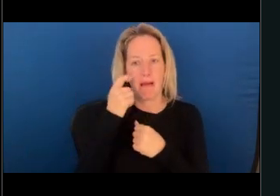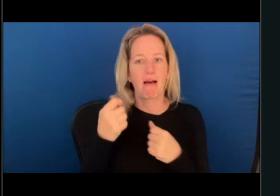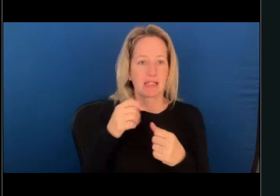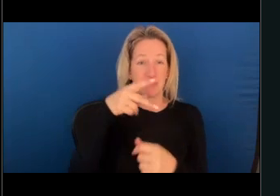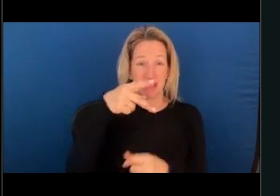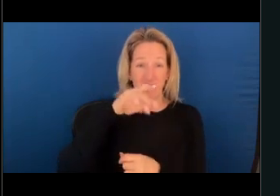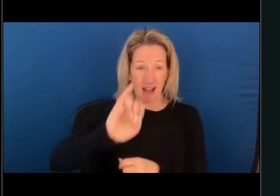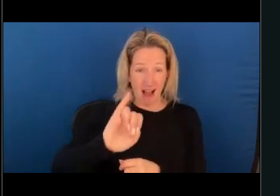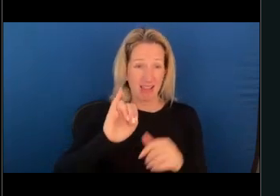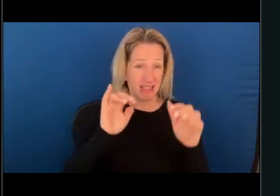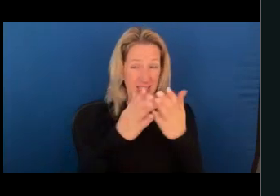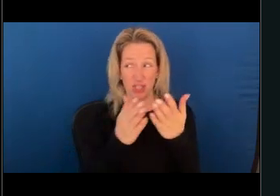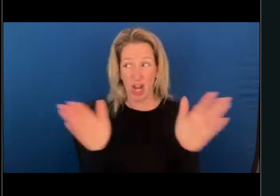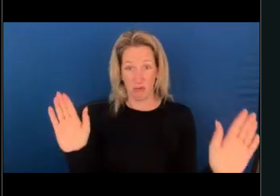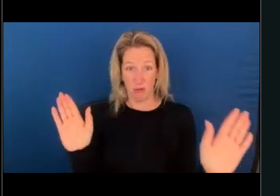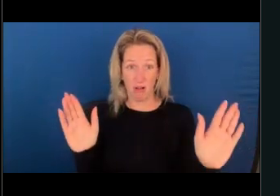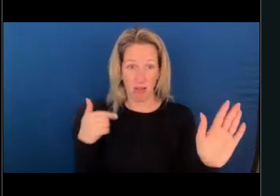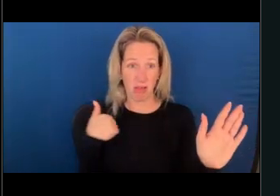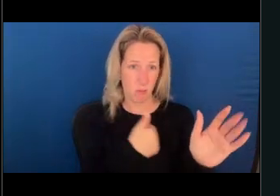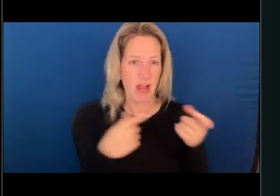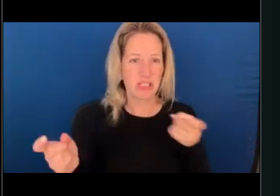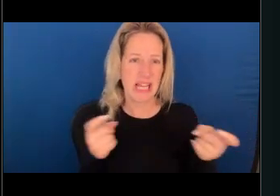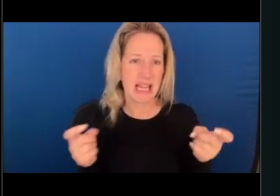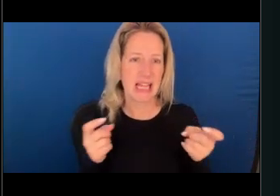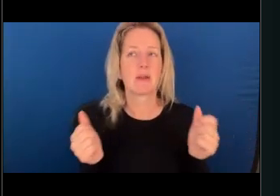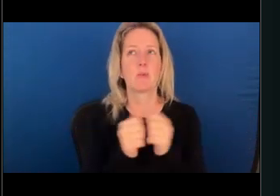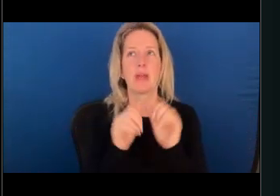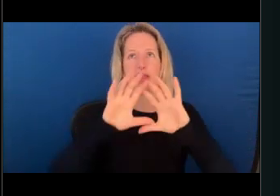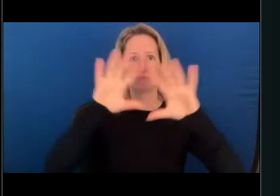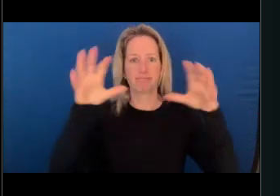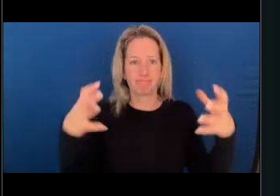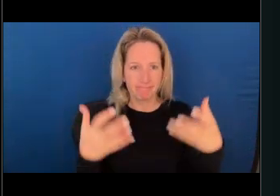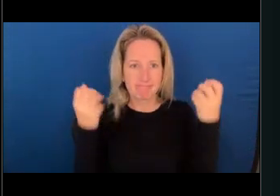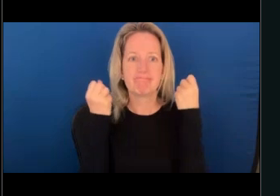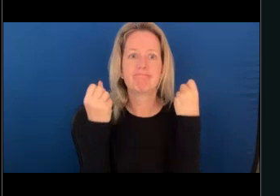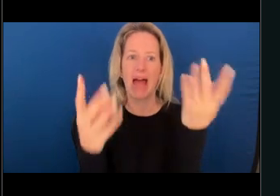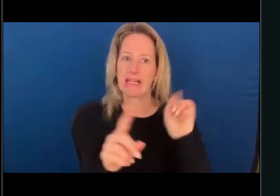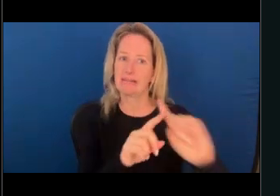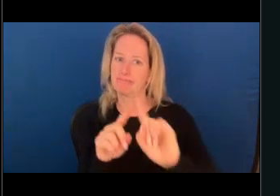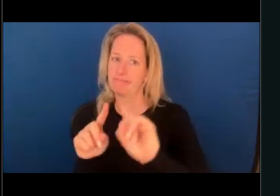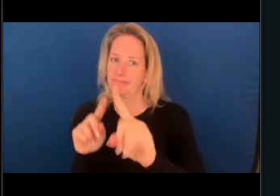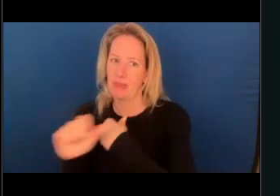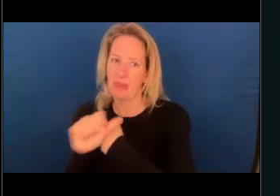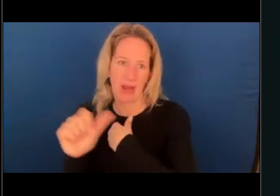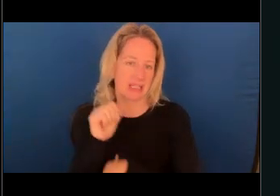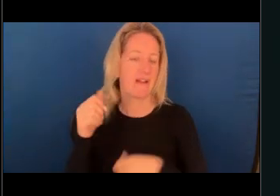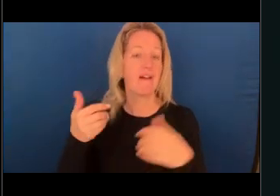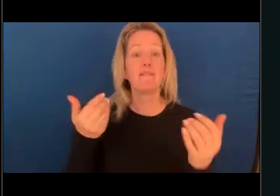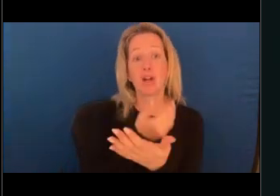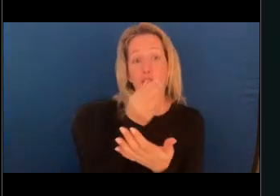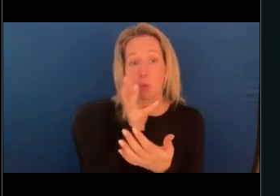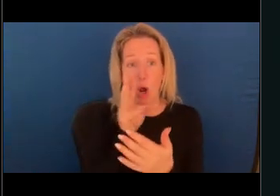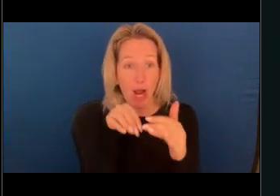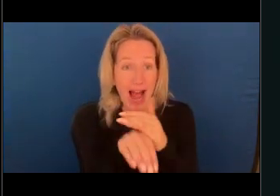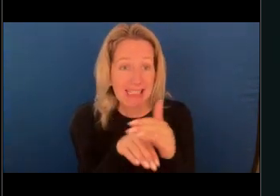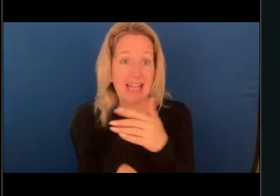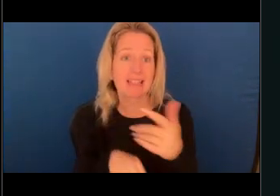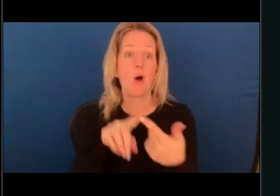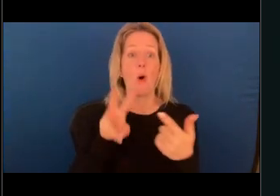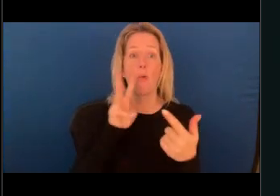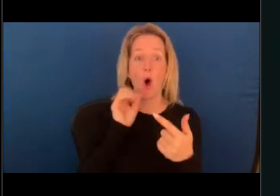Pacific Islands in general, we're dealing with sort of a suite of existential threats related to climate change, freshwater access, and watershed